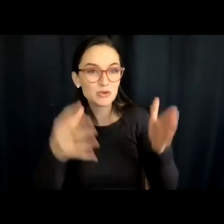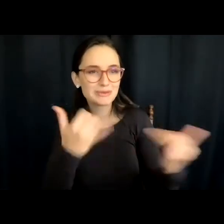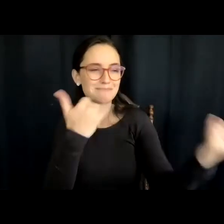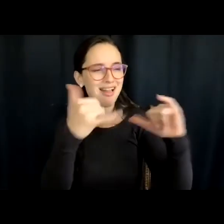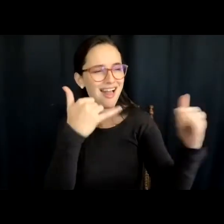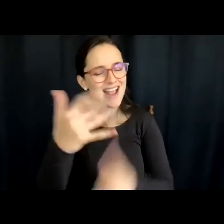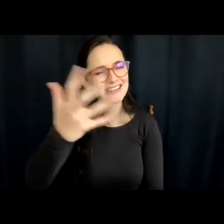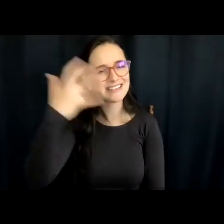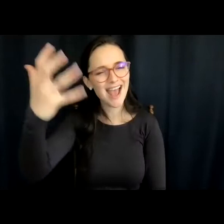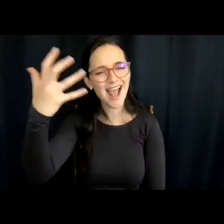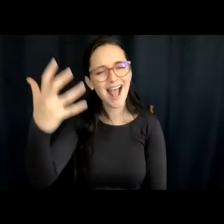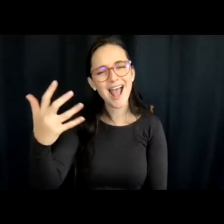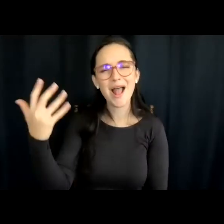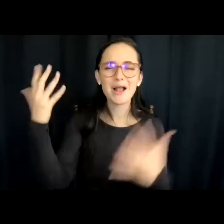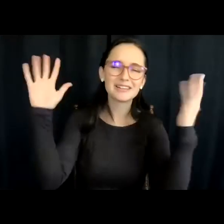Ducks!"